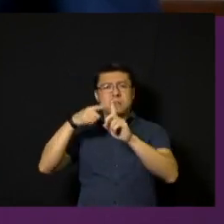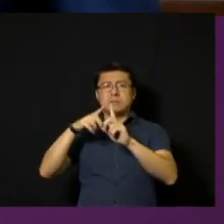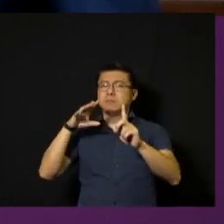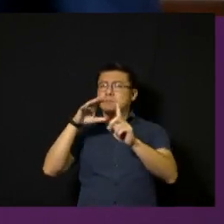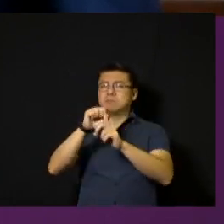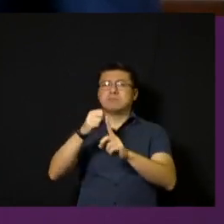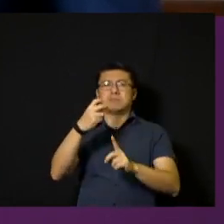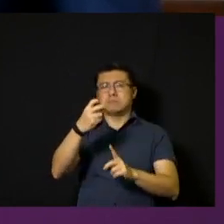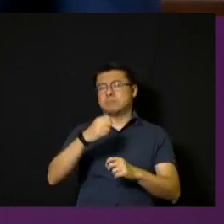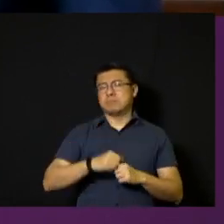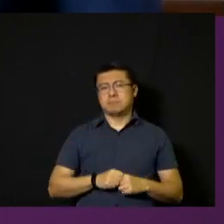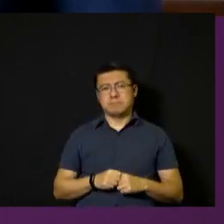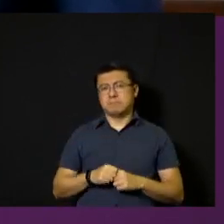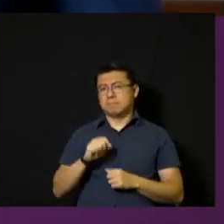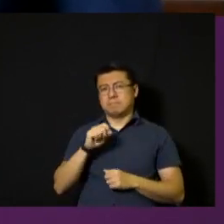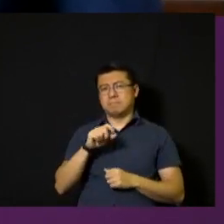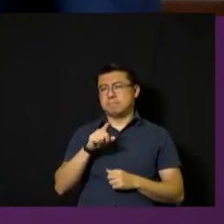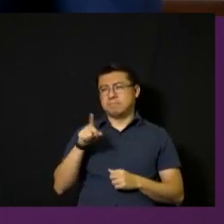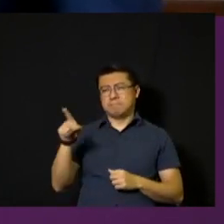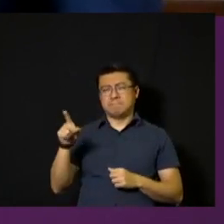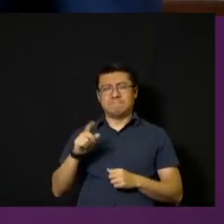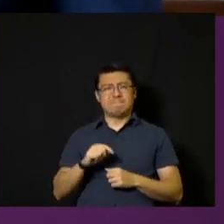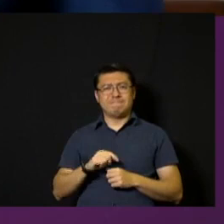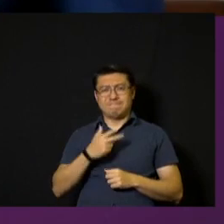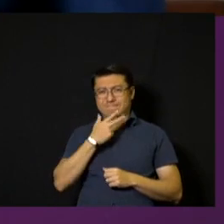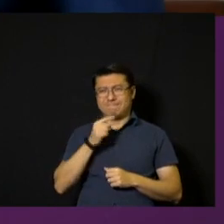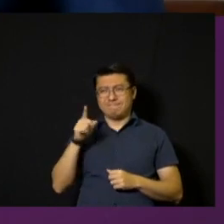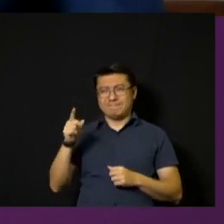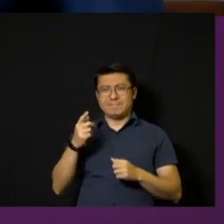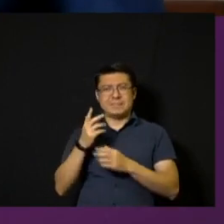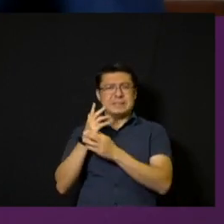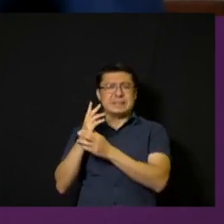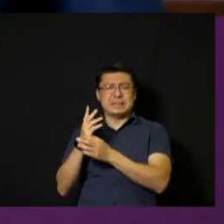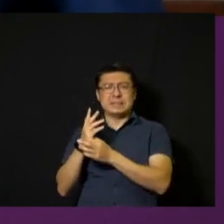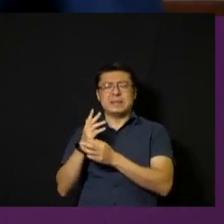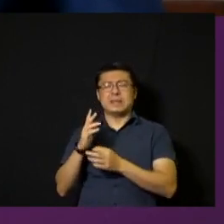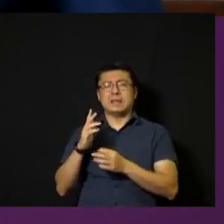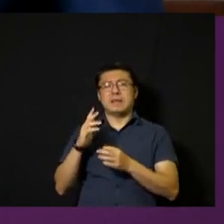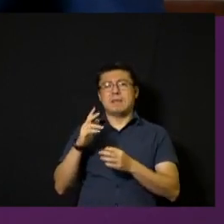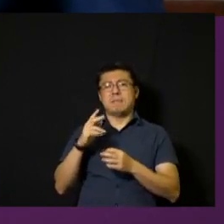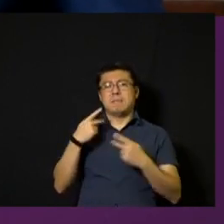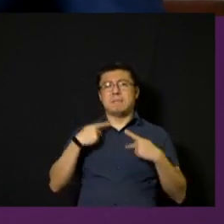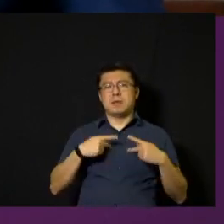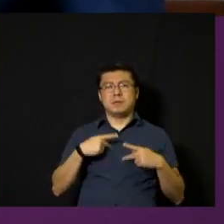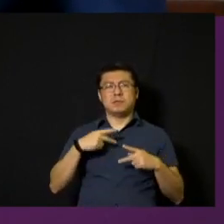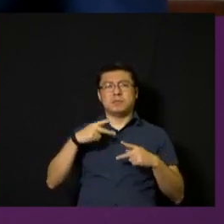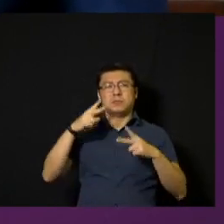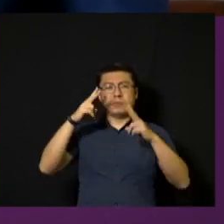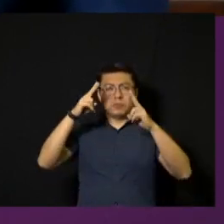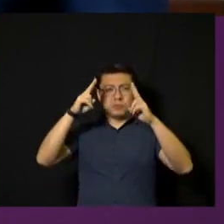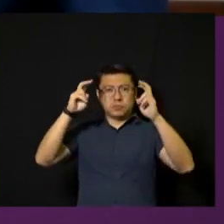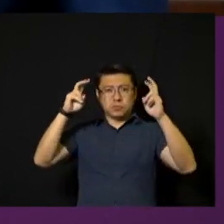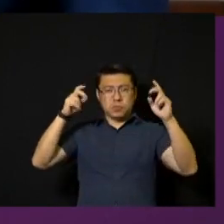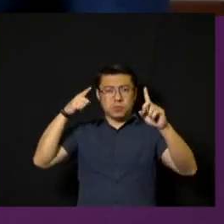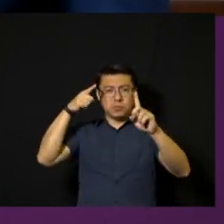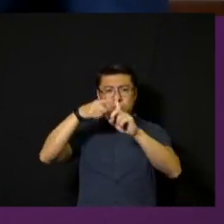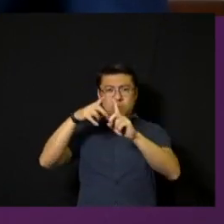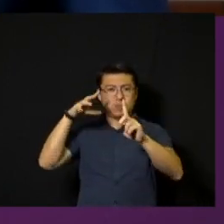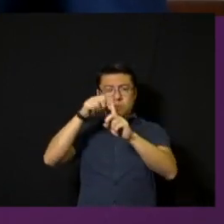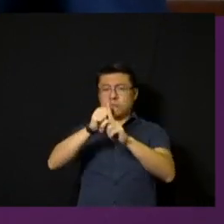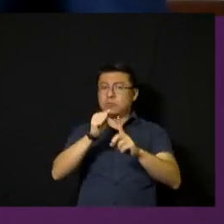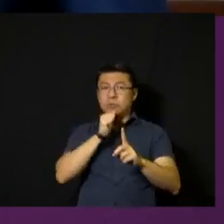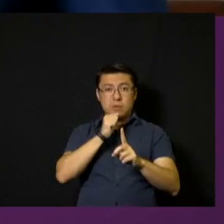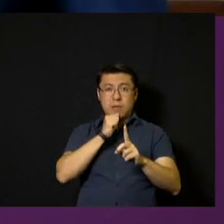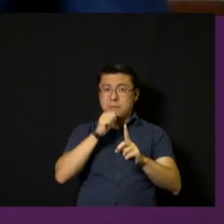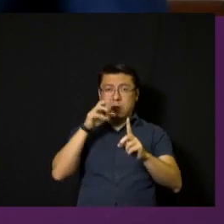achieving their dreams that goes in hand with this thing. I said, seeing people who hasn't been there, who doesn't